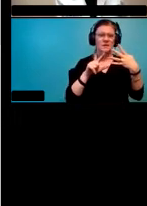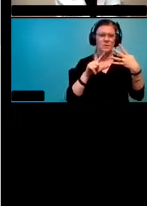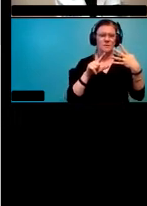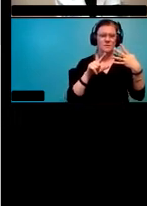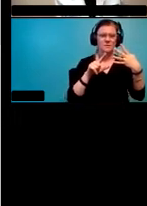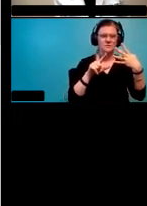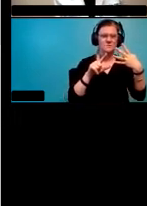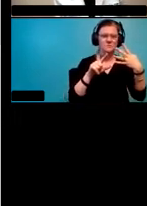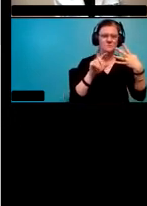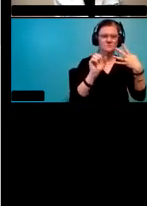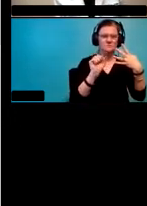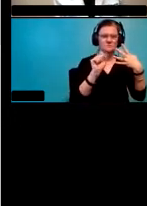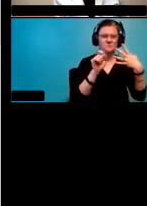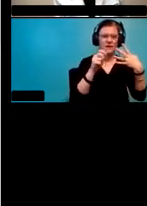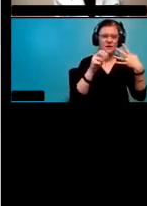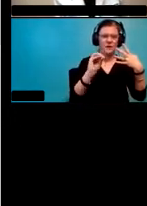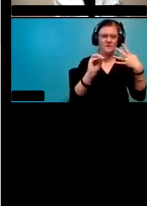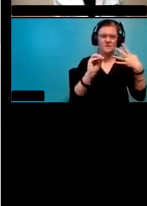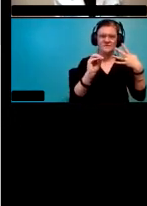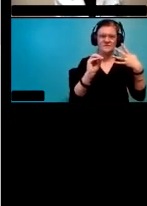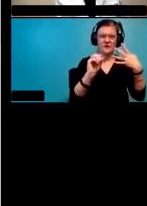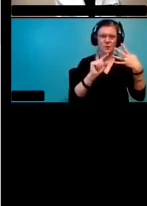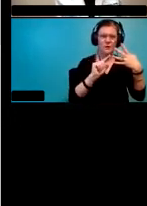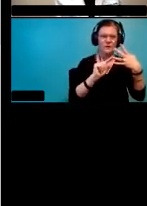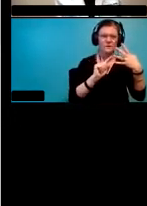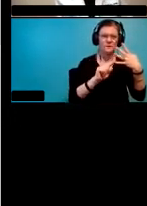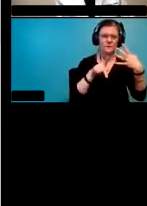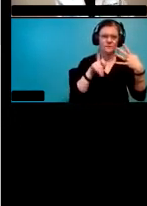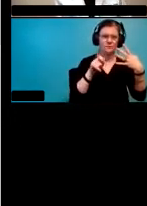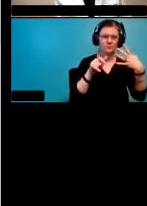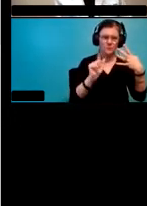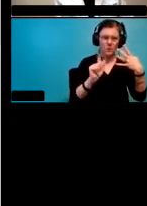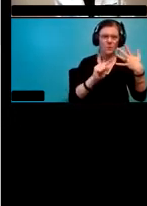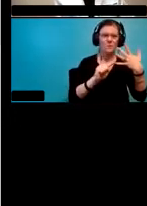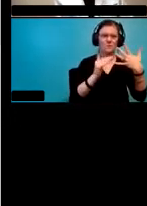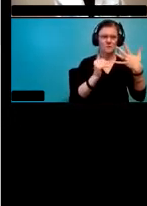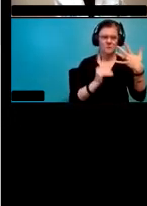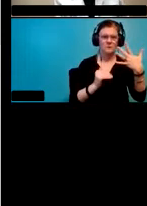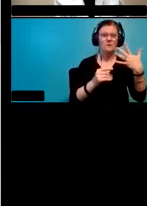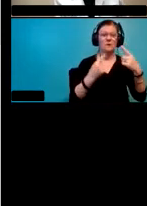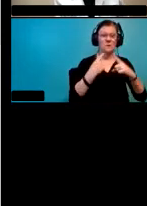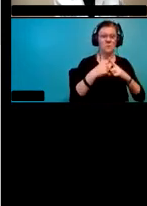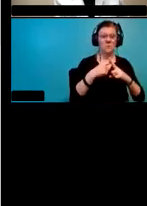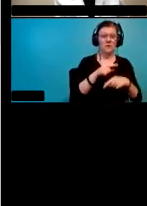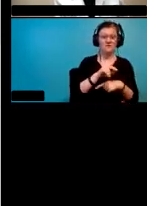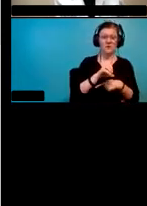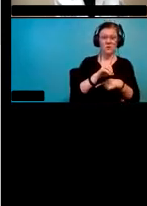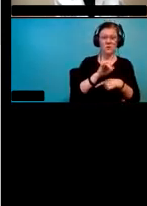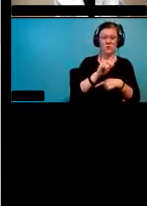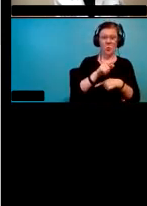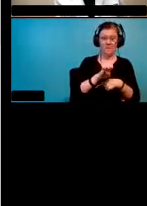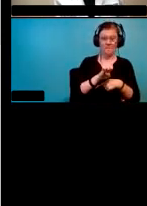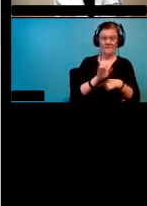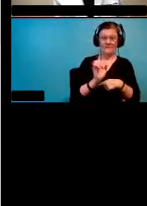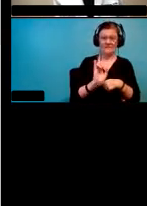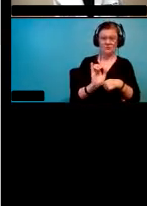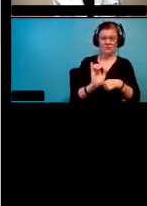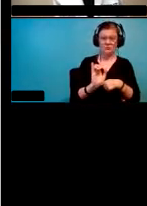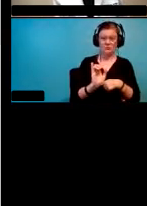Duopa. There are also all of these dopamine agonists that you can see on the screen as well.